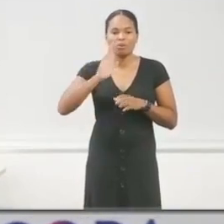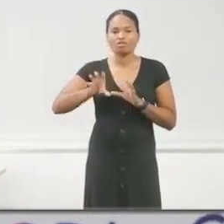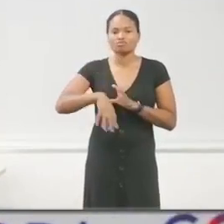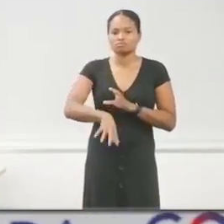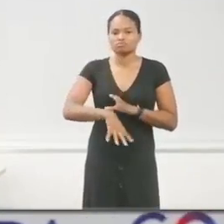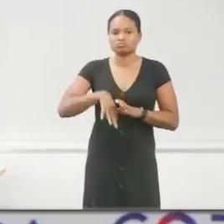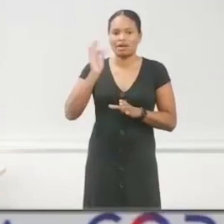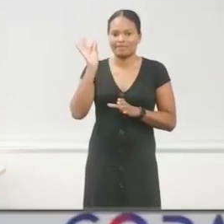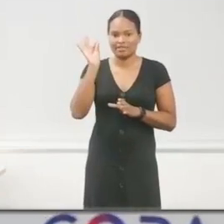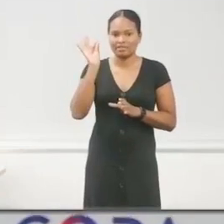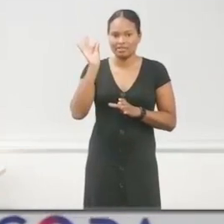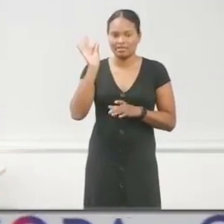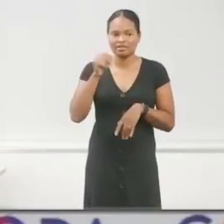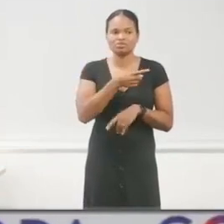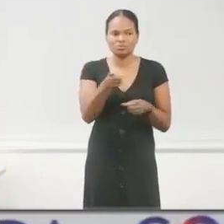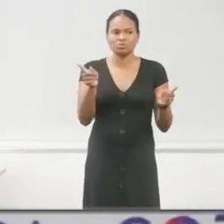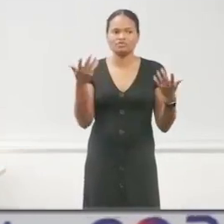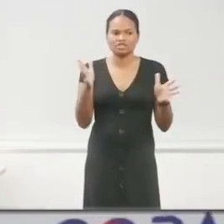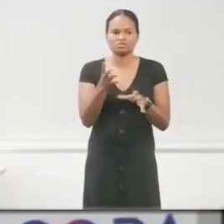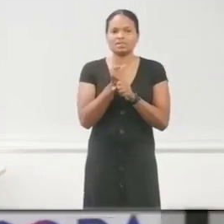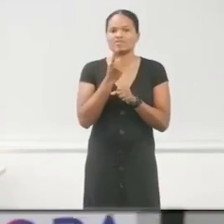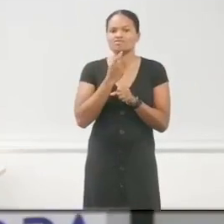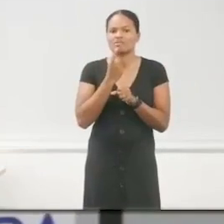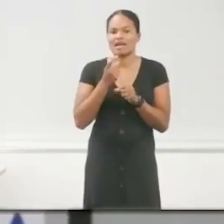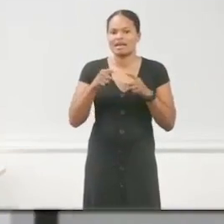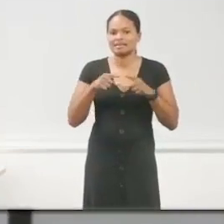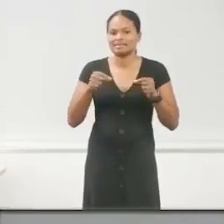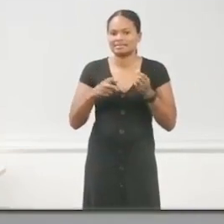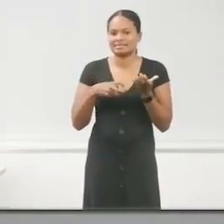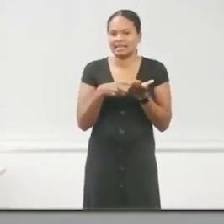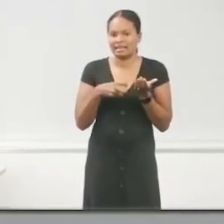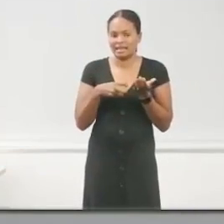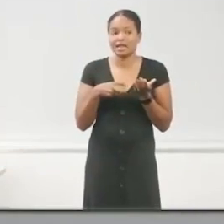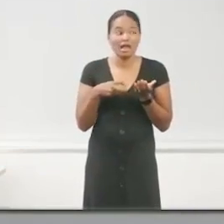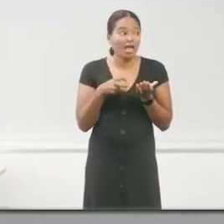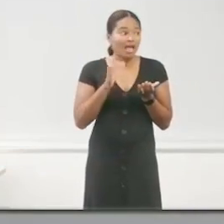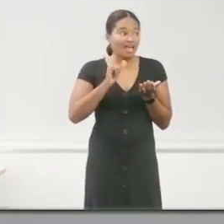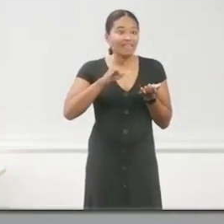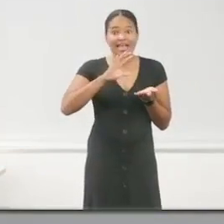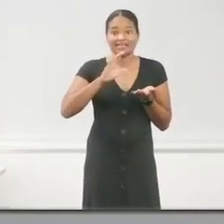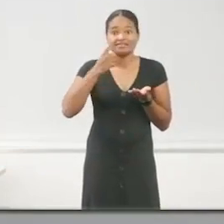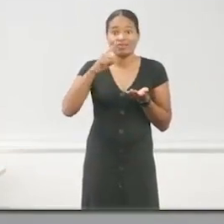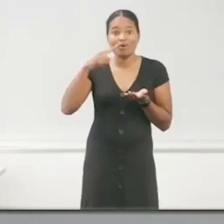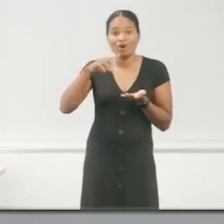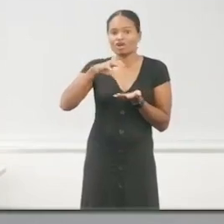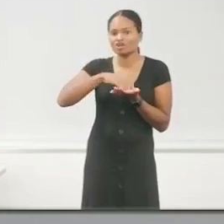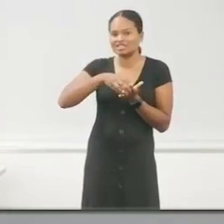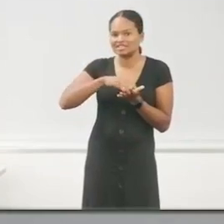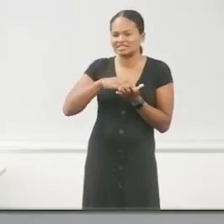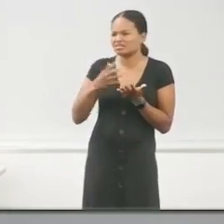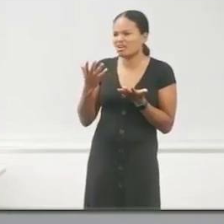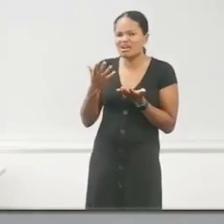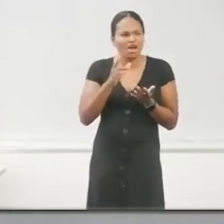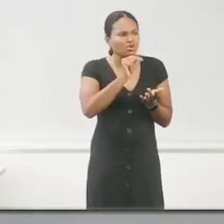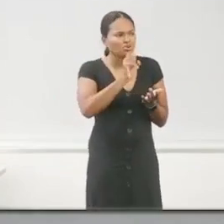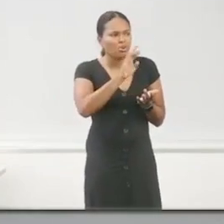a raffle ticket, and you are up for some cookies. Norm, let's talk cookies. What is so special about